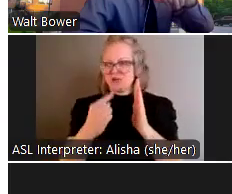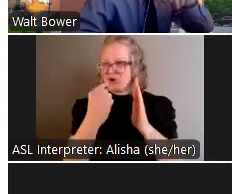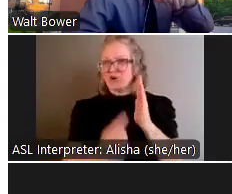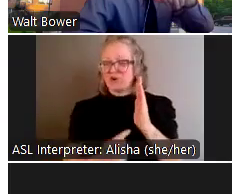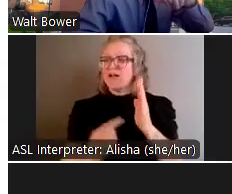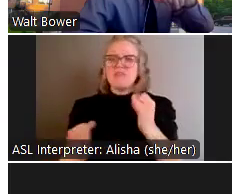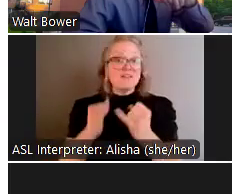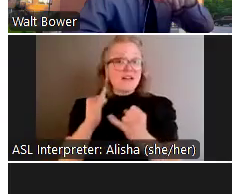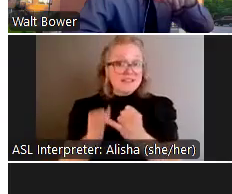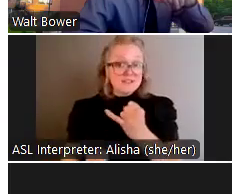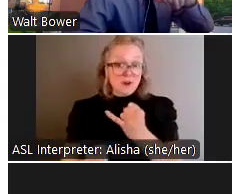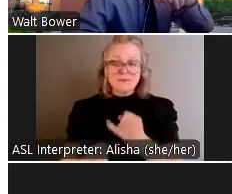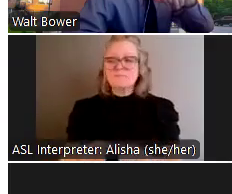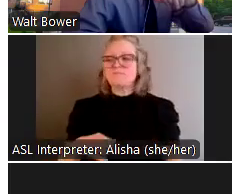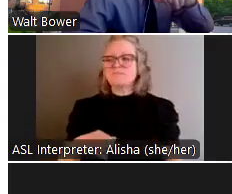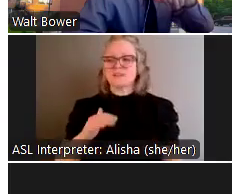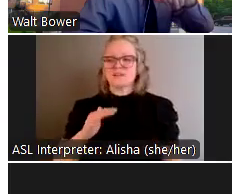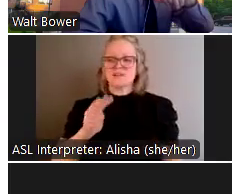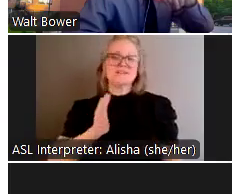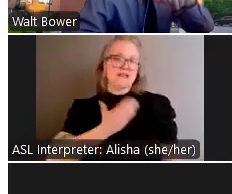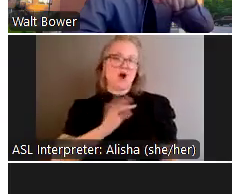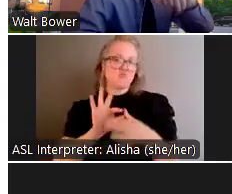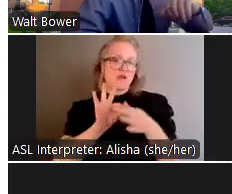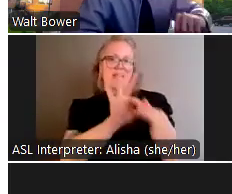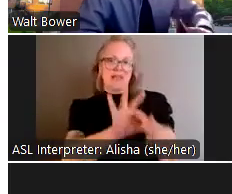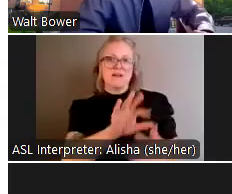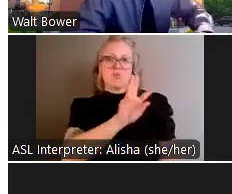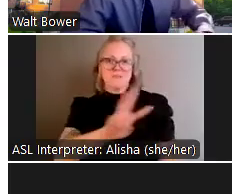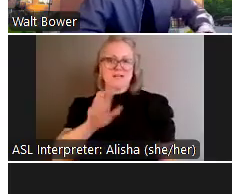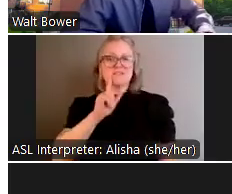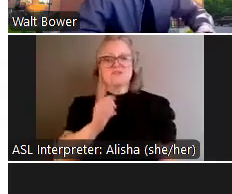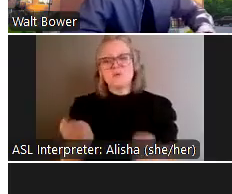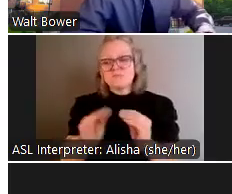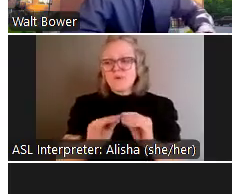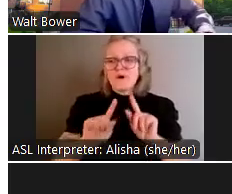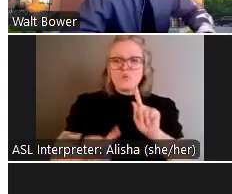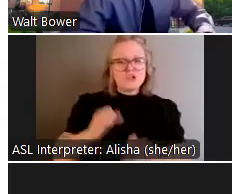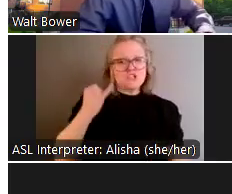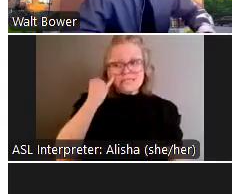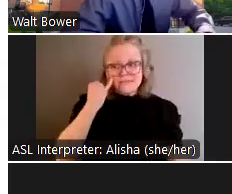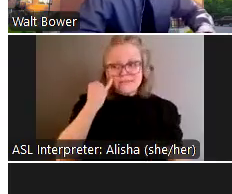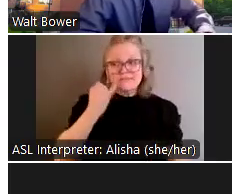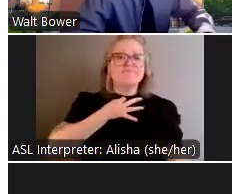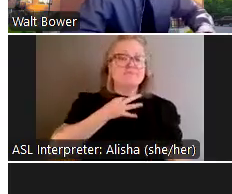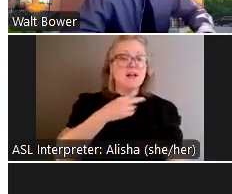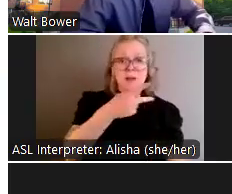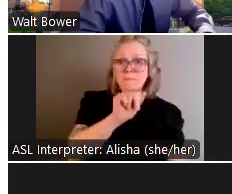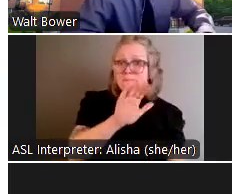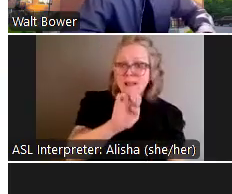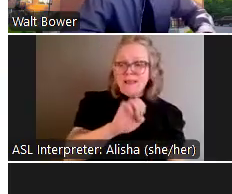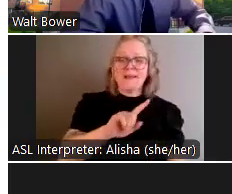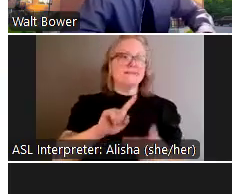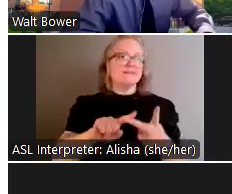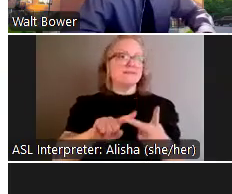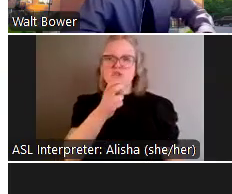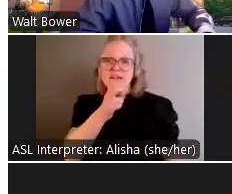last one is our related websites for additional questions if you have about PACE, transitions,